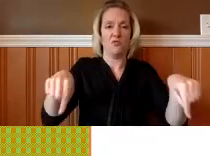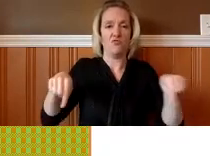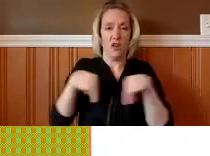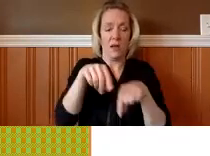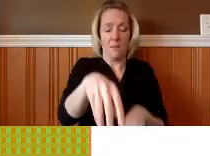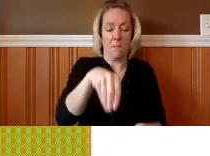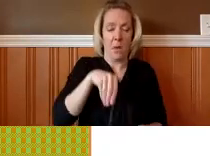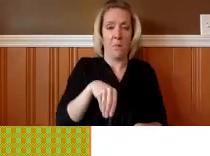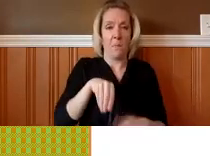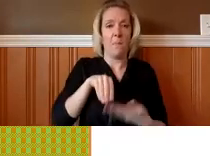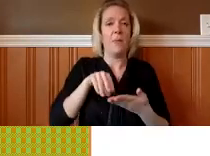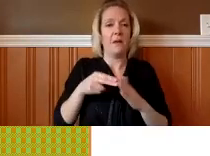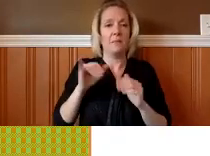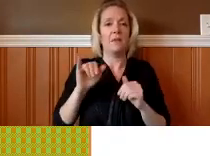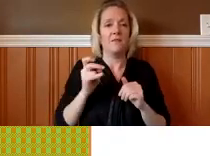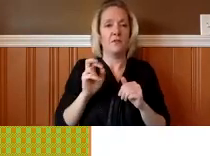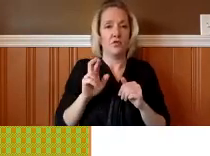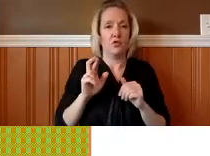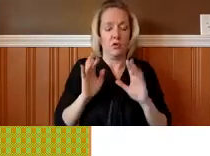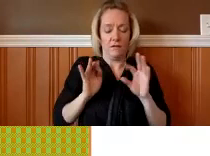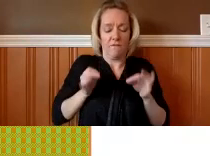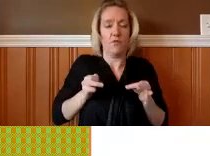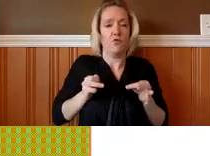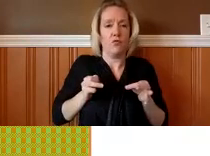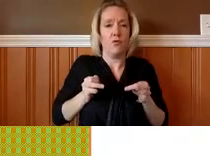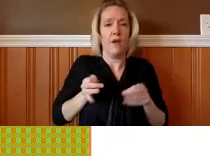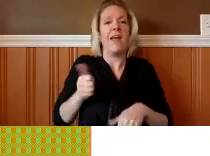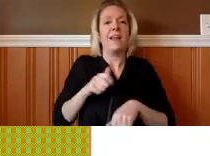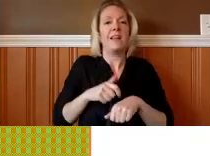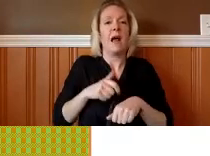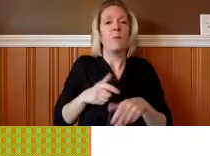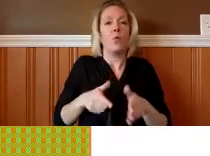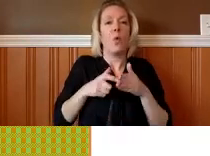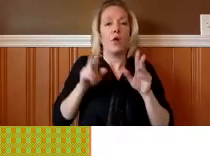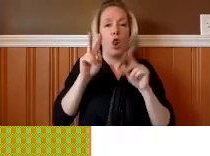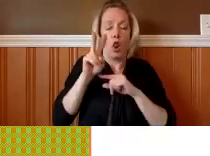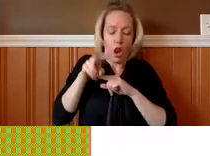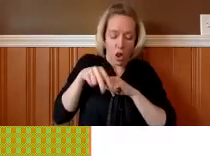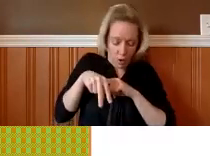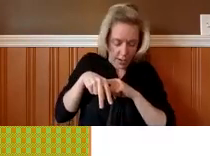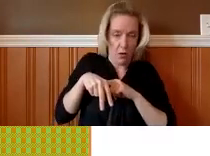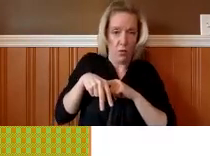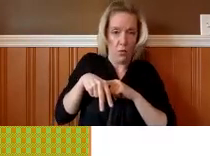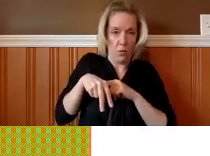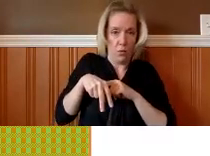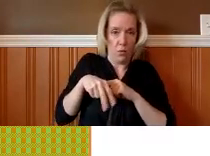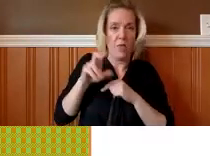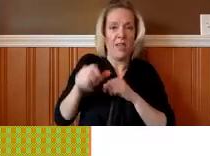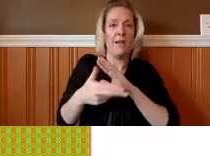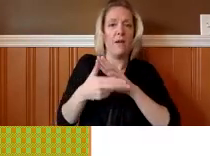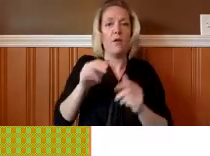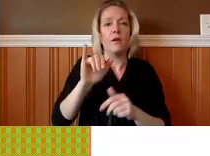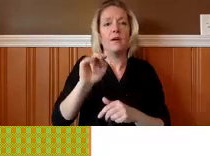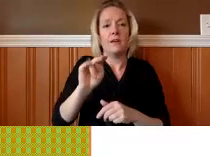body, then we might consider that their inferior field. So anytime they have to look down to find something, we're going to consider that their